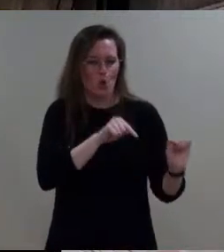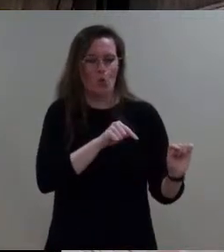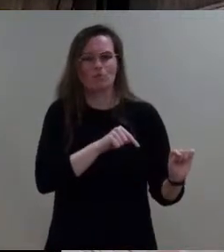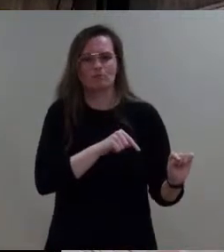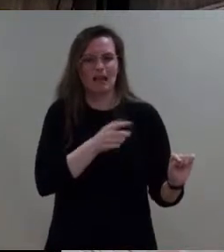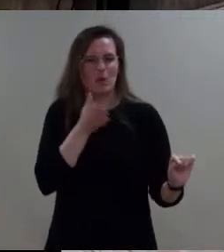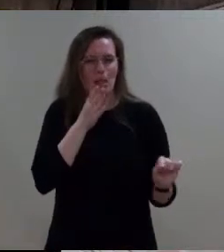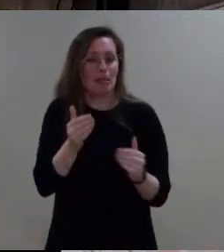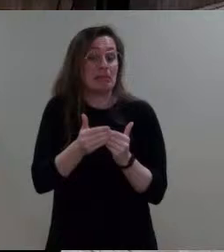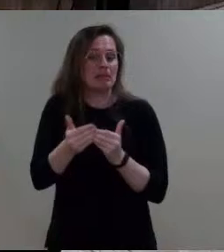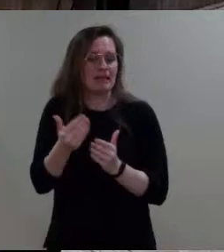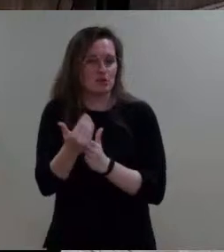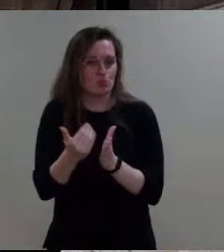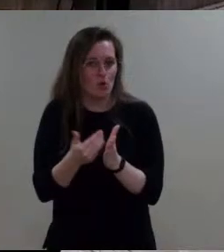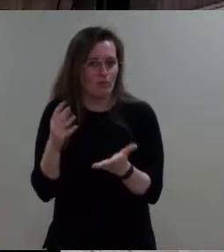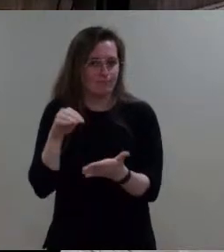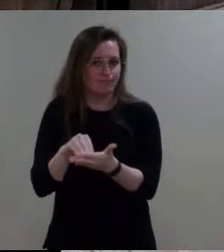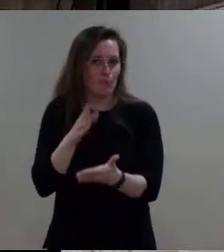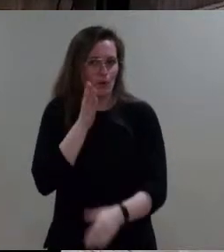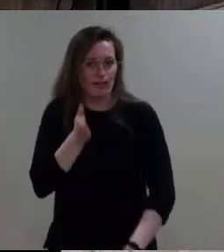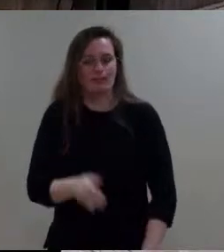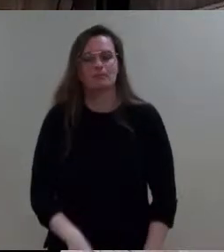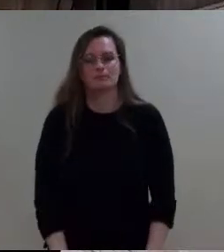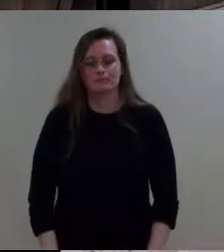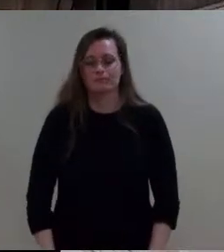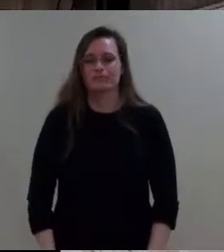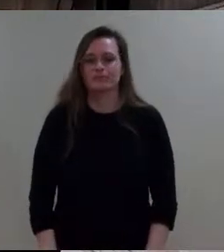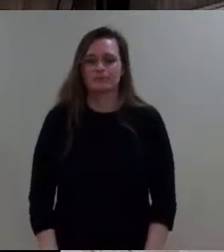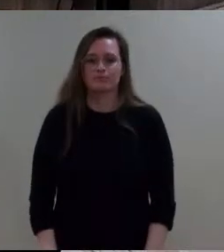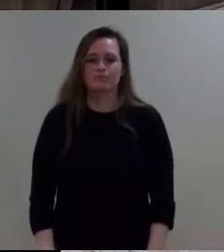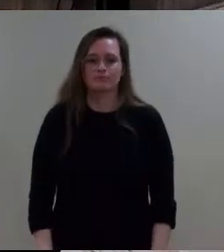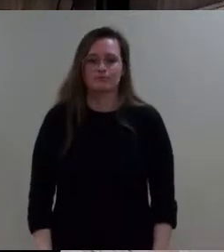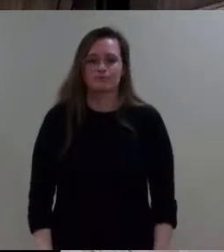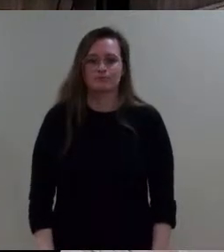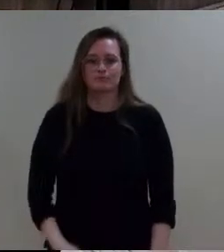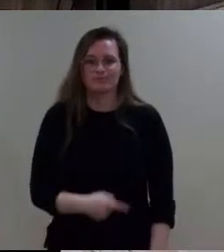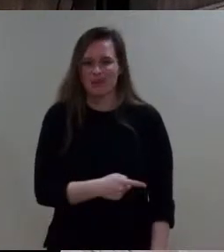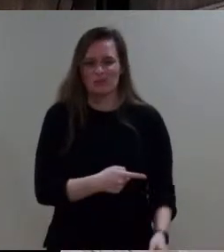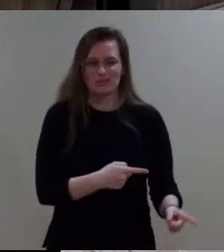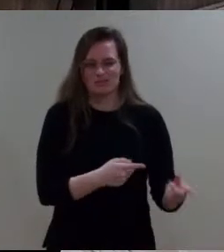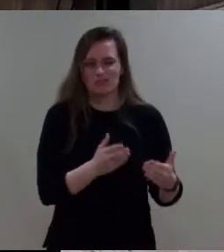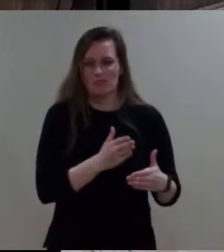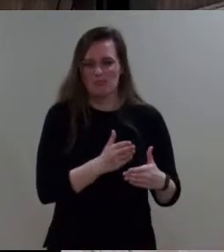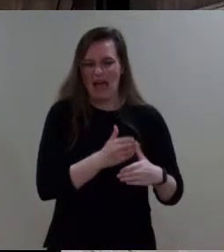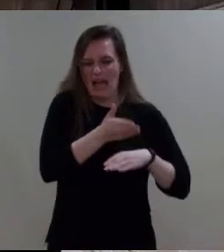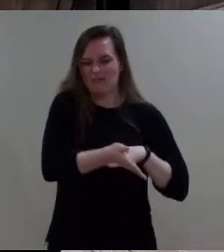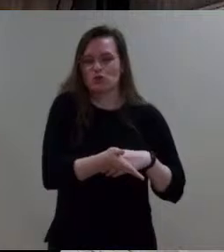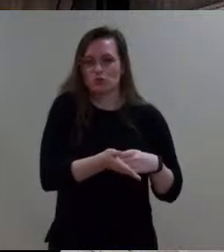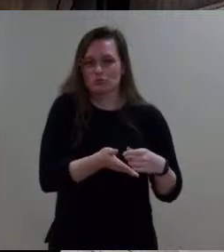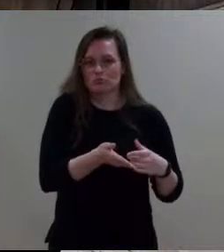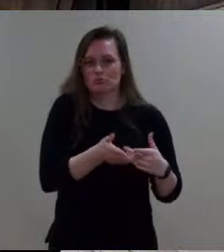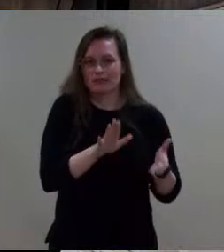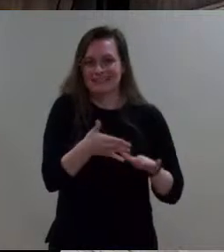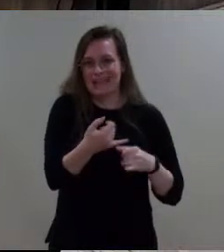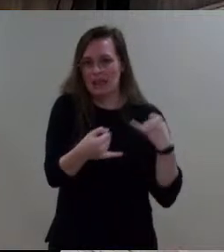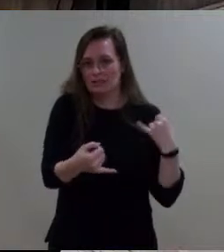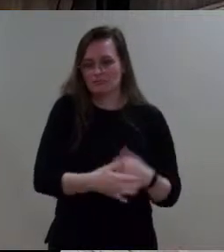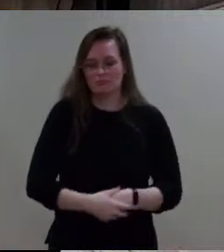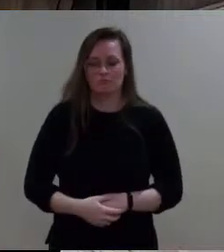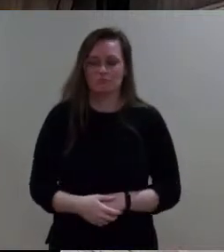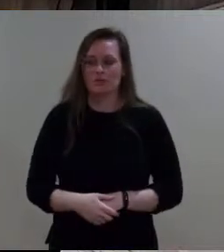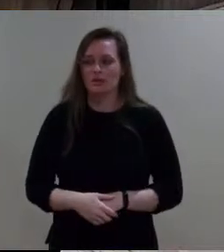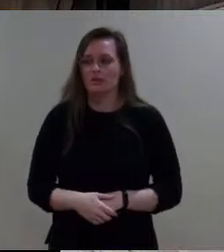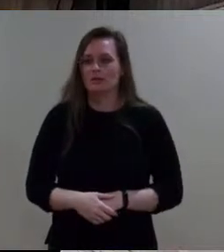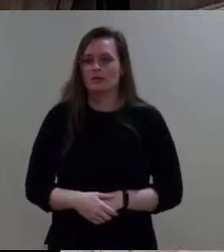before after our reports had to be in. So, thank you. All right, thank you. Deputy Mayor.